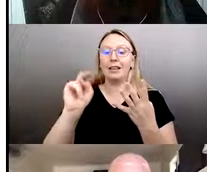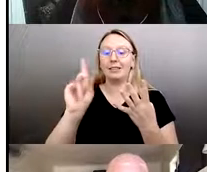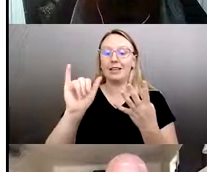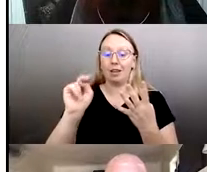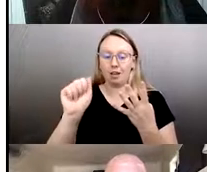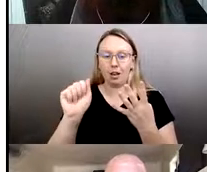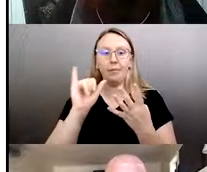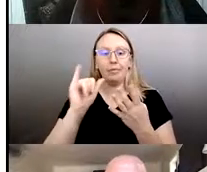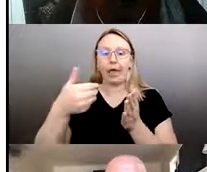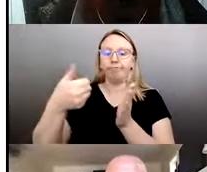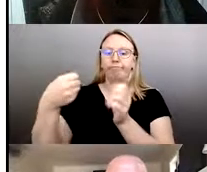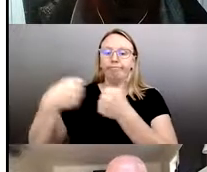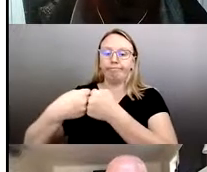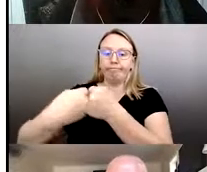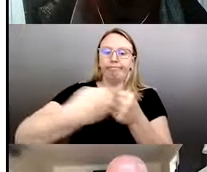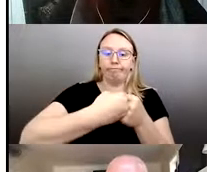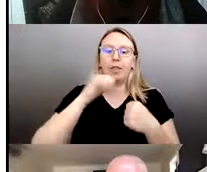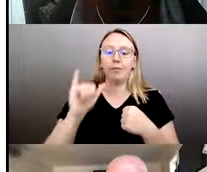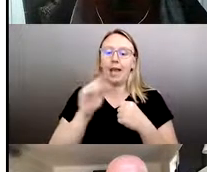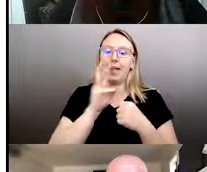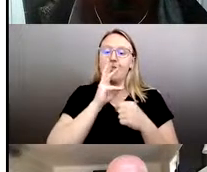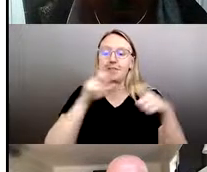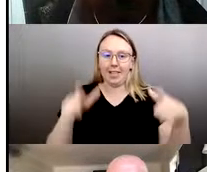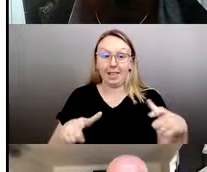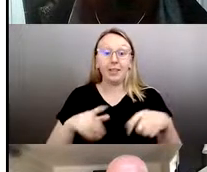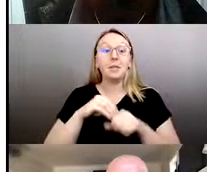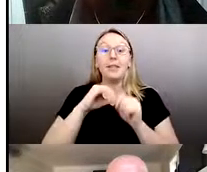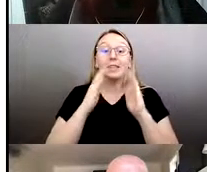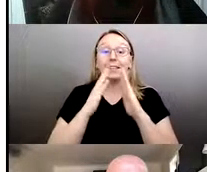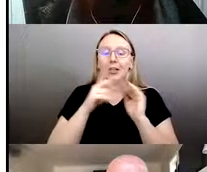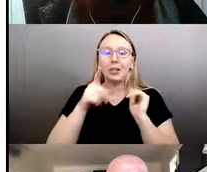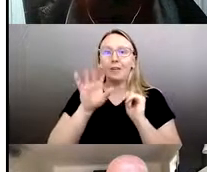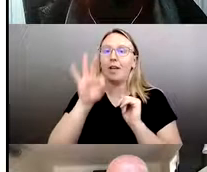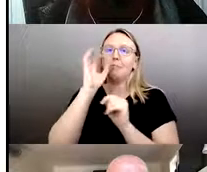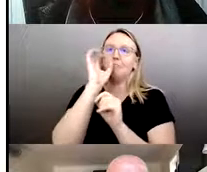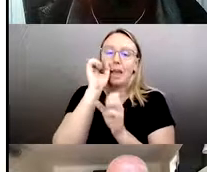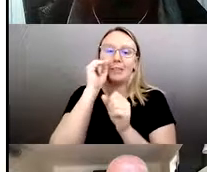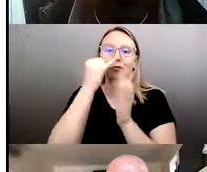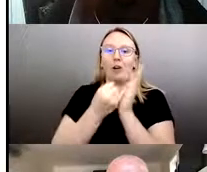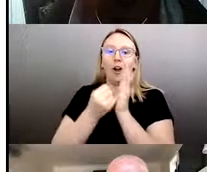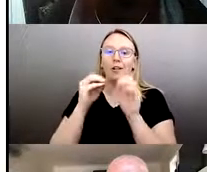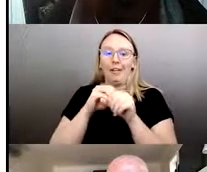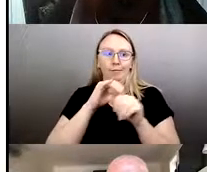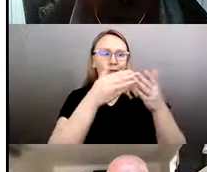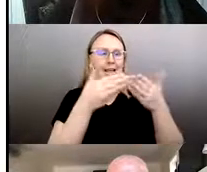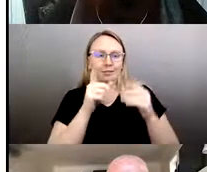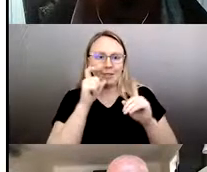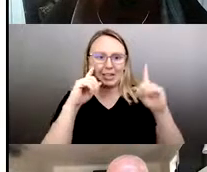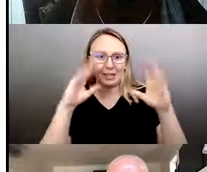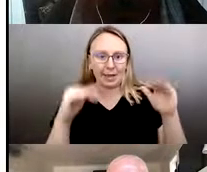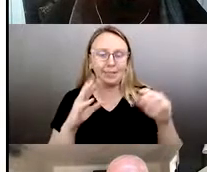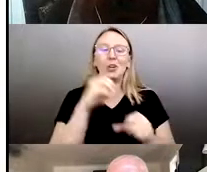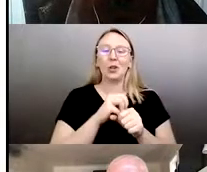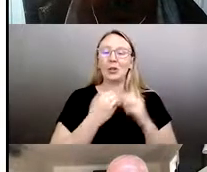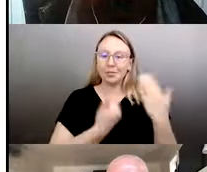city, you can also find fantastic art in completely unexpected places, including this amazing mosaic